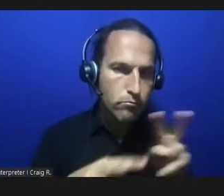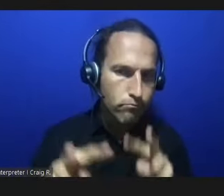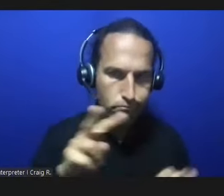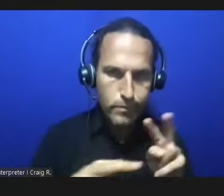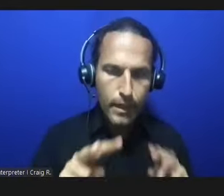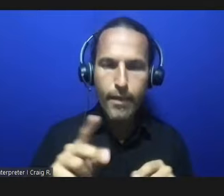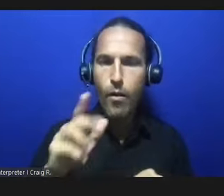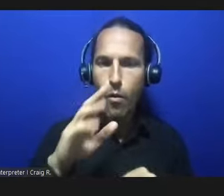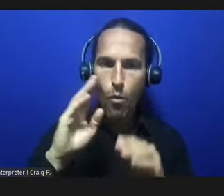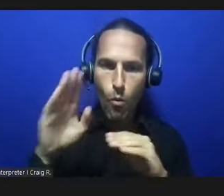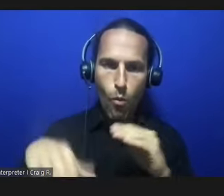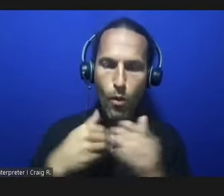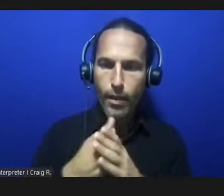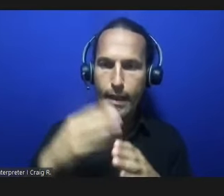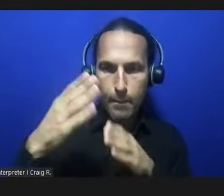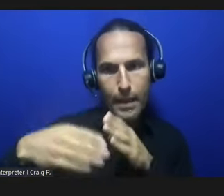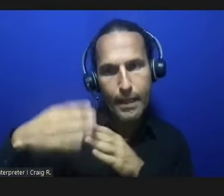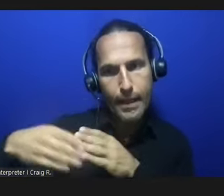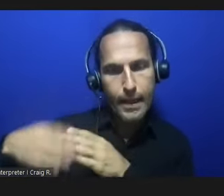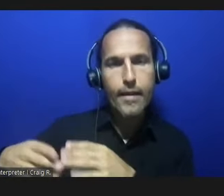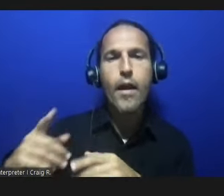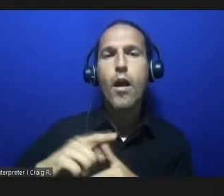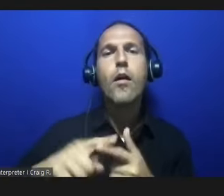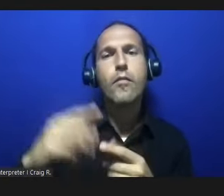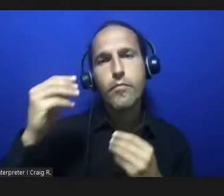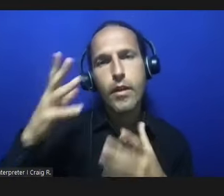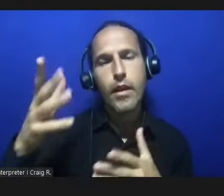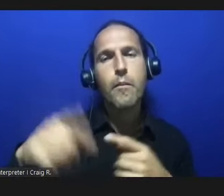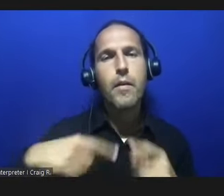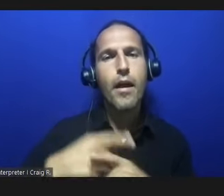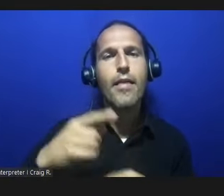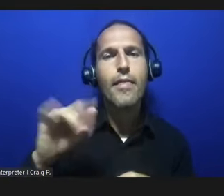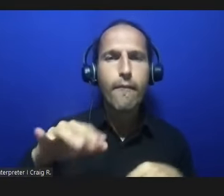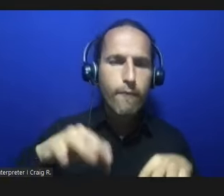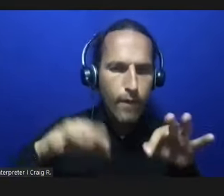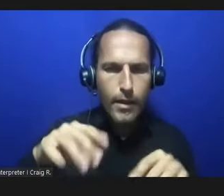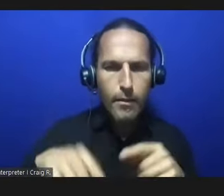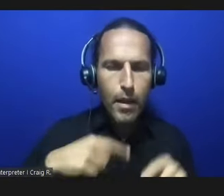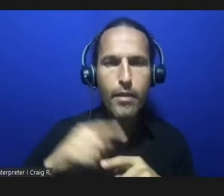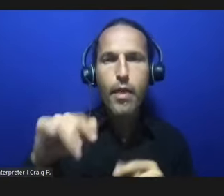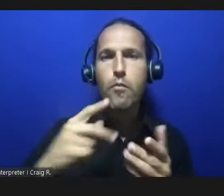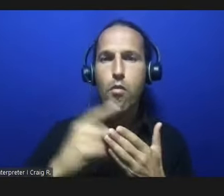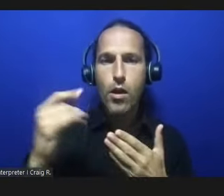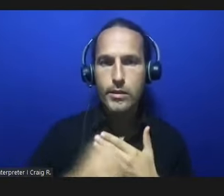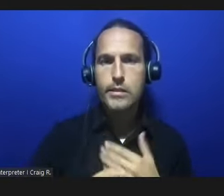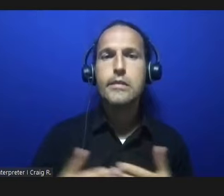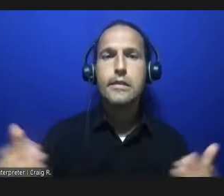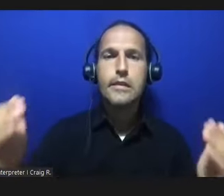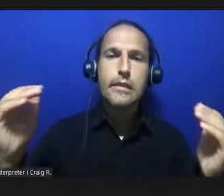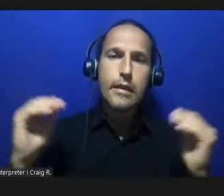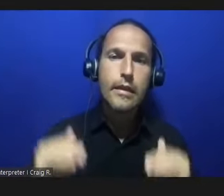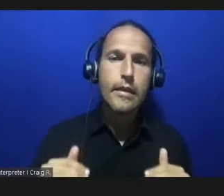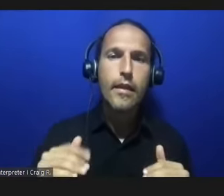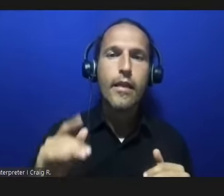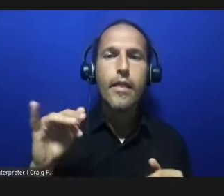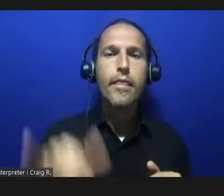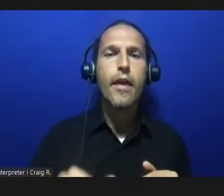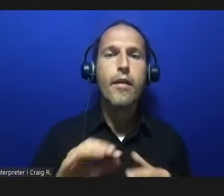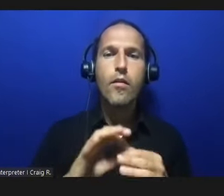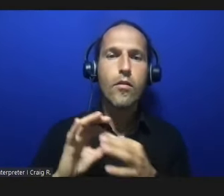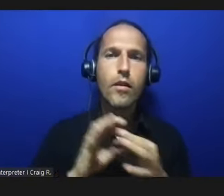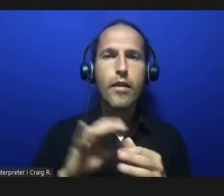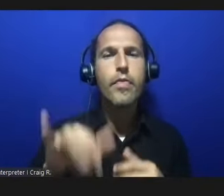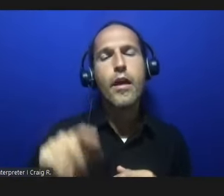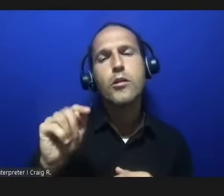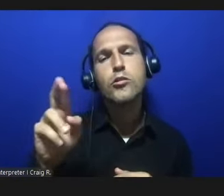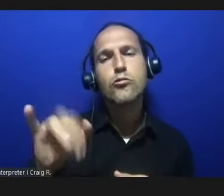they are complete, and they will also issue the environmental findings for the project. The Metropolitan Transportation Authority and its affiliate, the Triborough